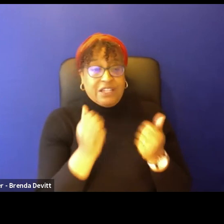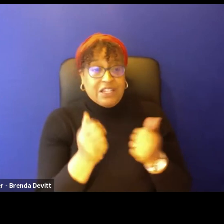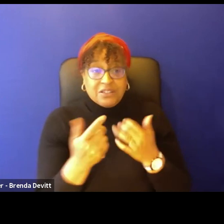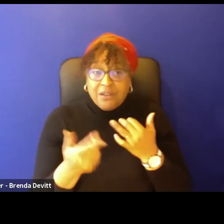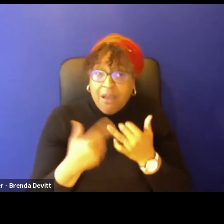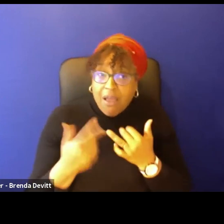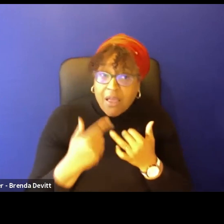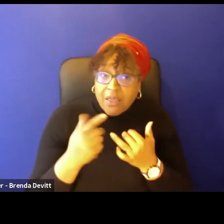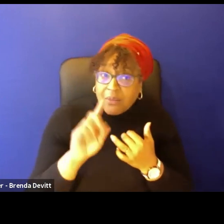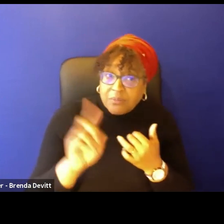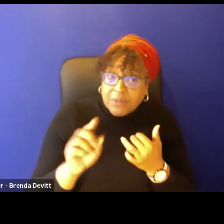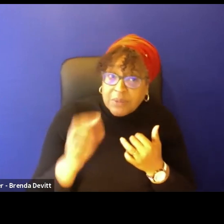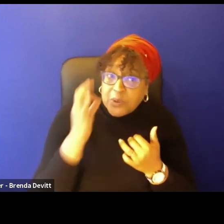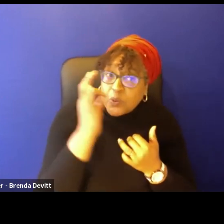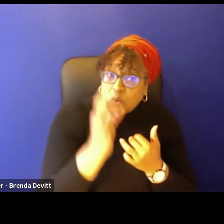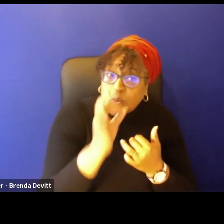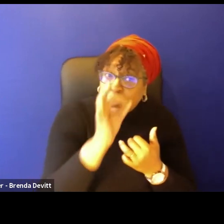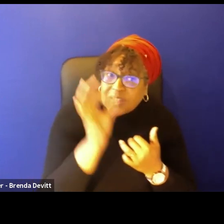a question.